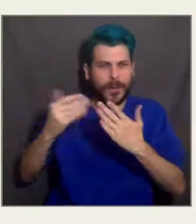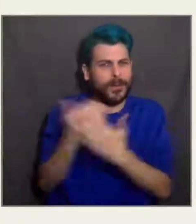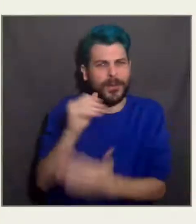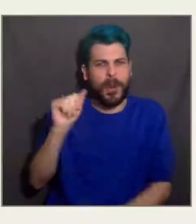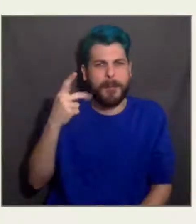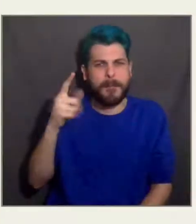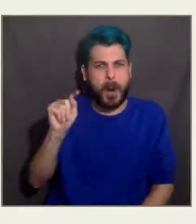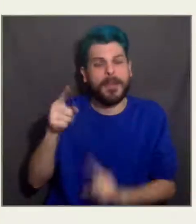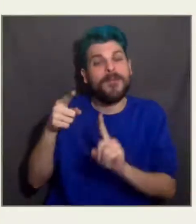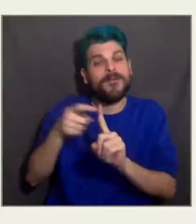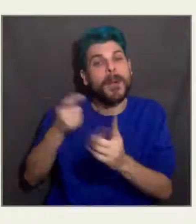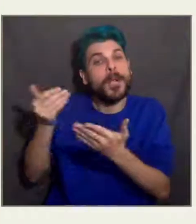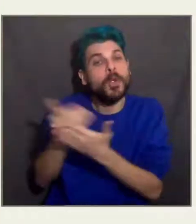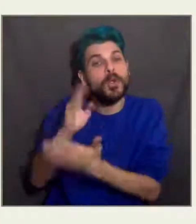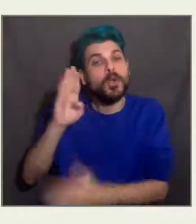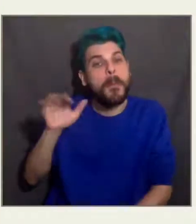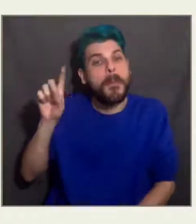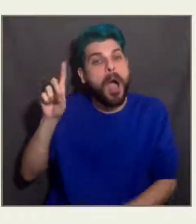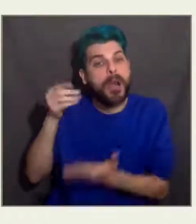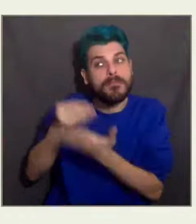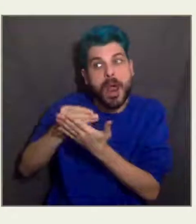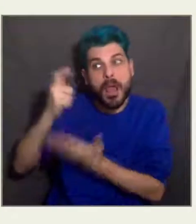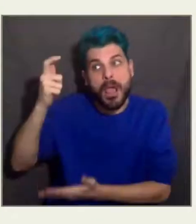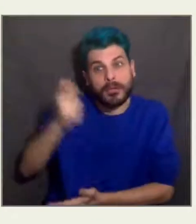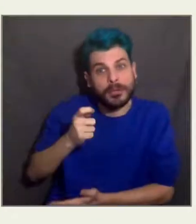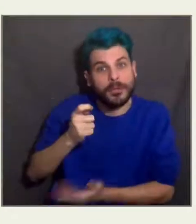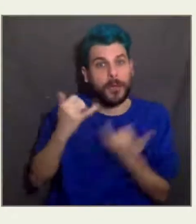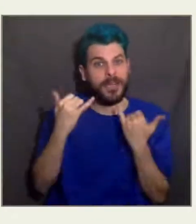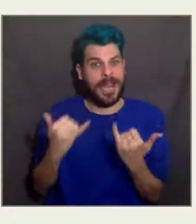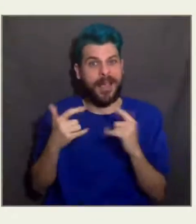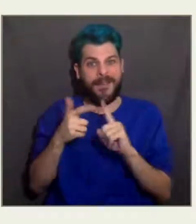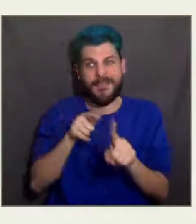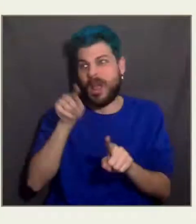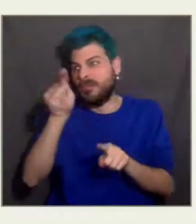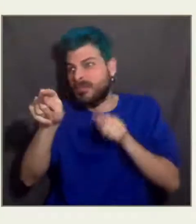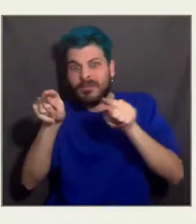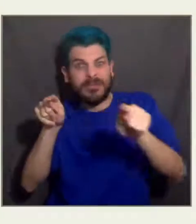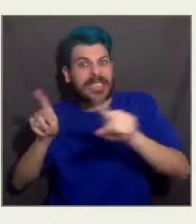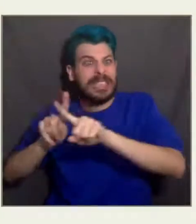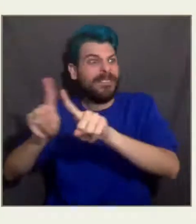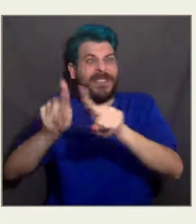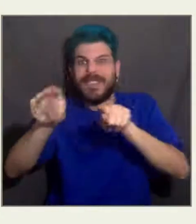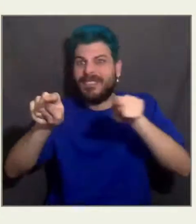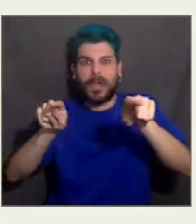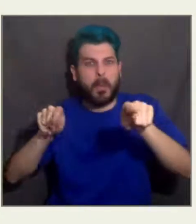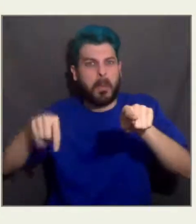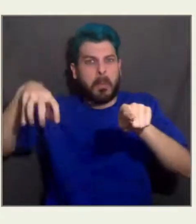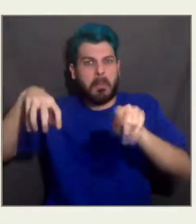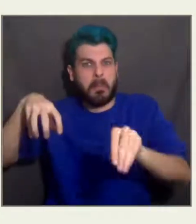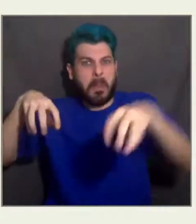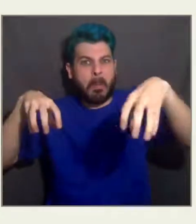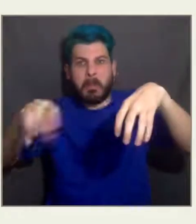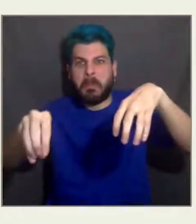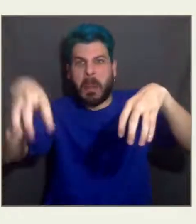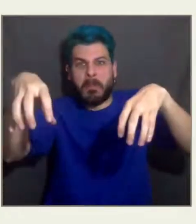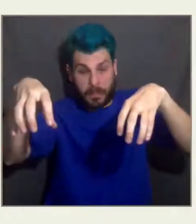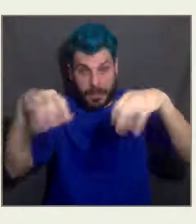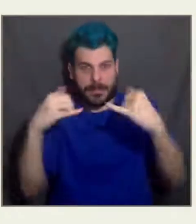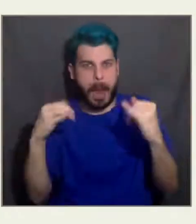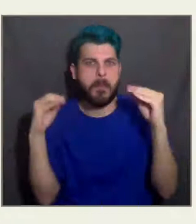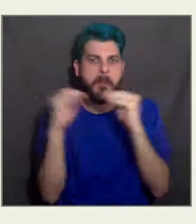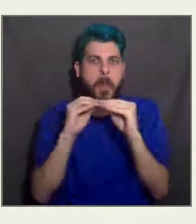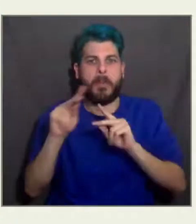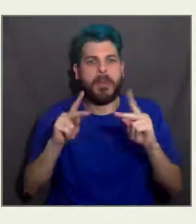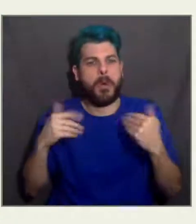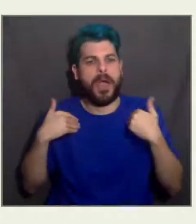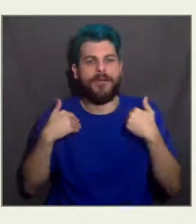to Gresham, from Powell Boulevard to the Tiger Triangle, Oregonians are finding stable, safe housing. Already,